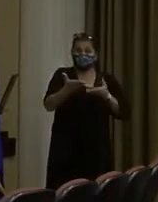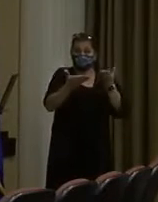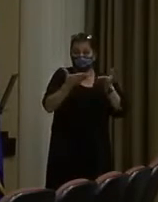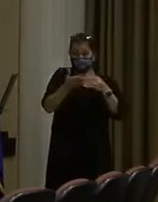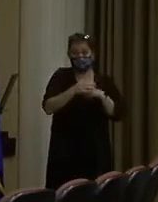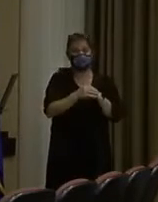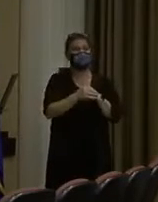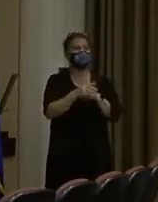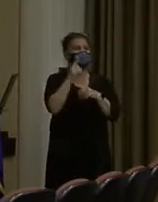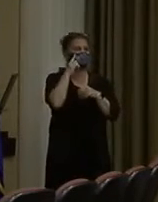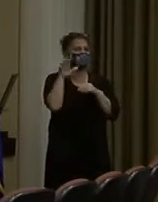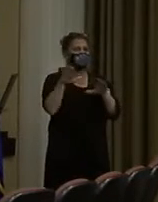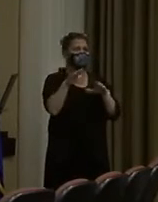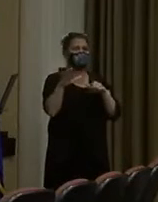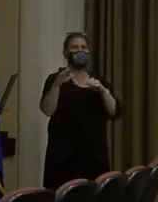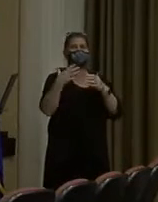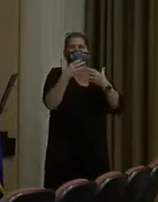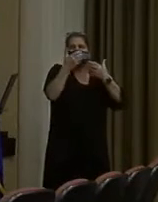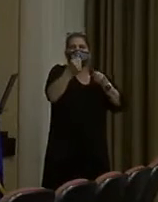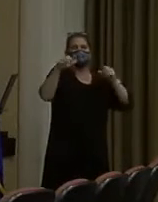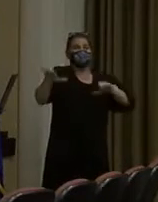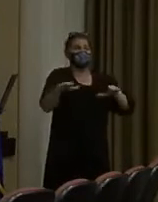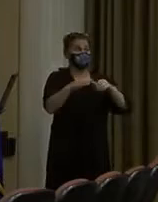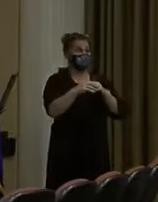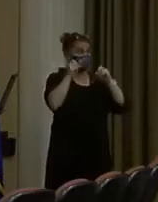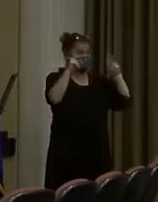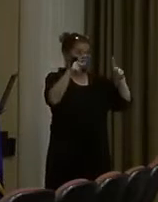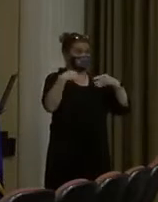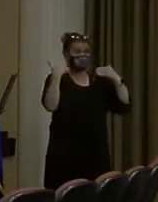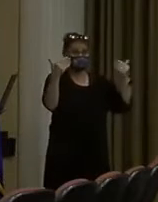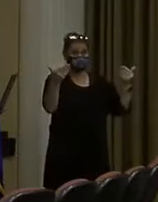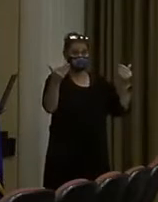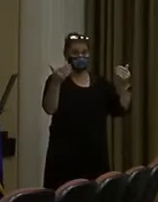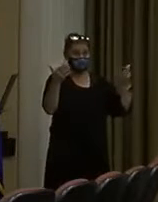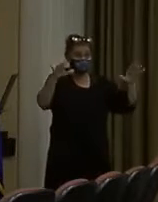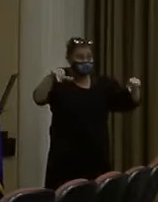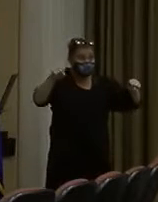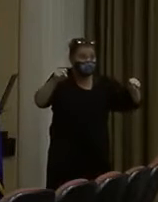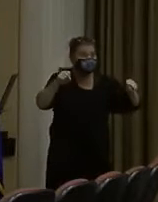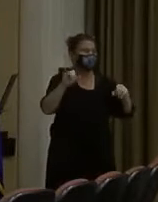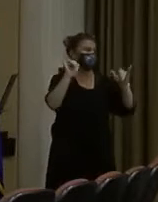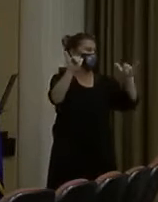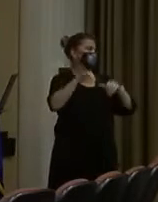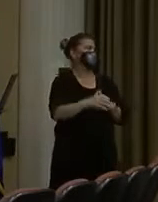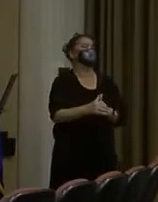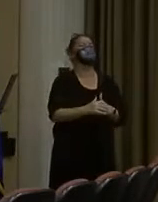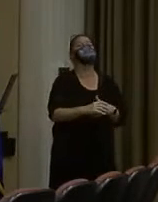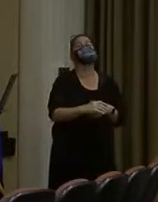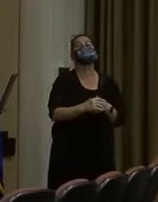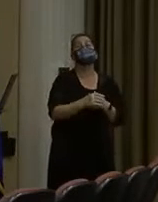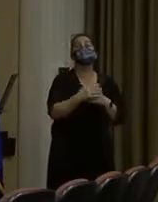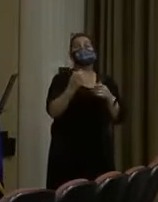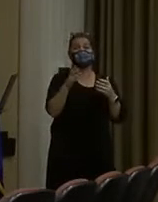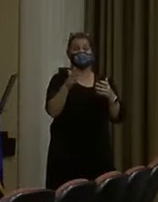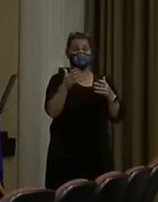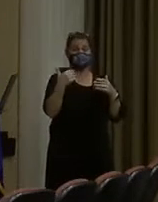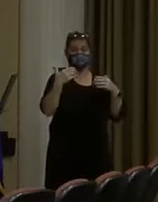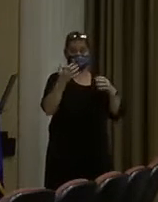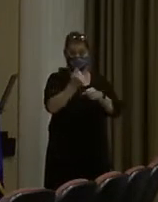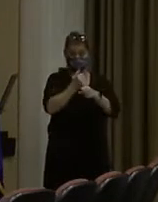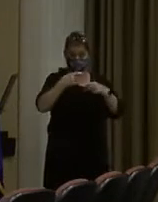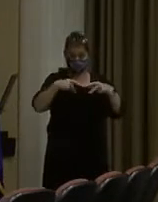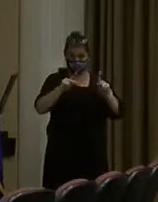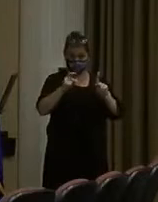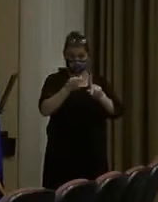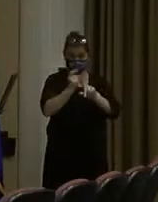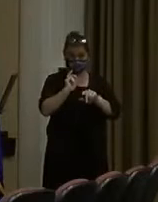we would do a healthy activity. Is that okay with you all? Yes? All right. So I've gotten permission